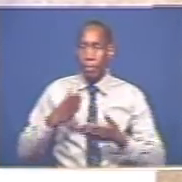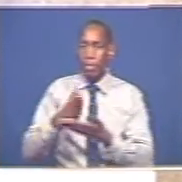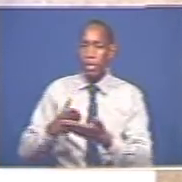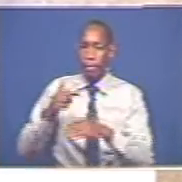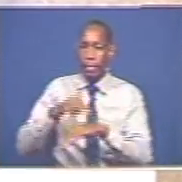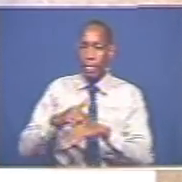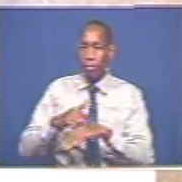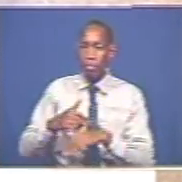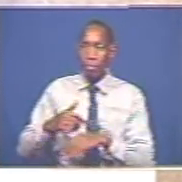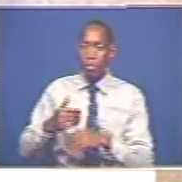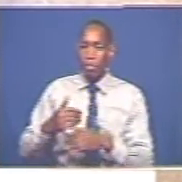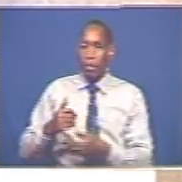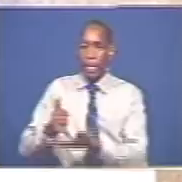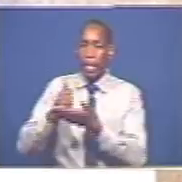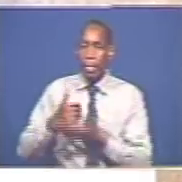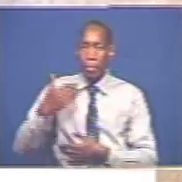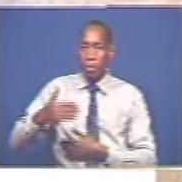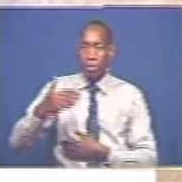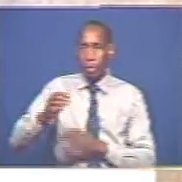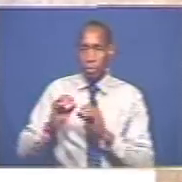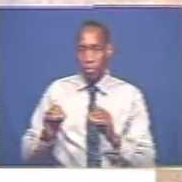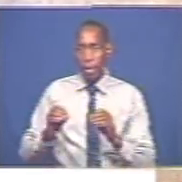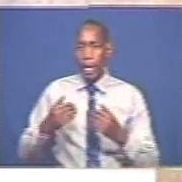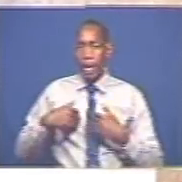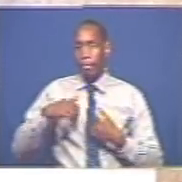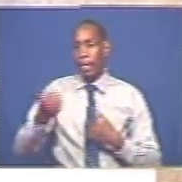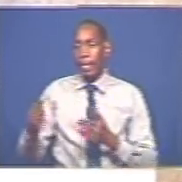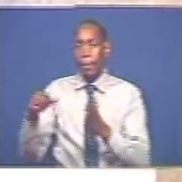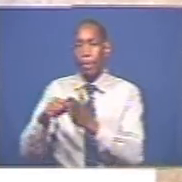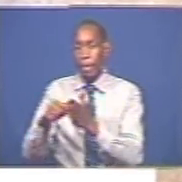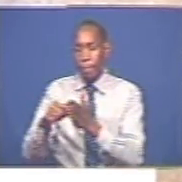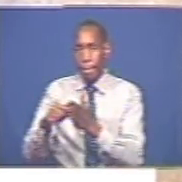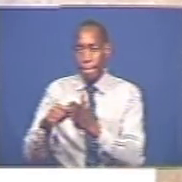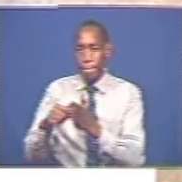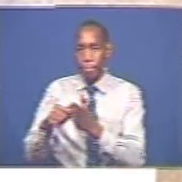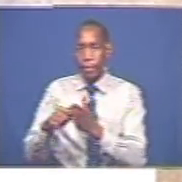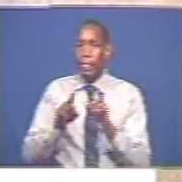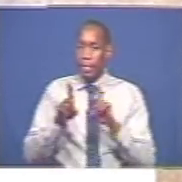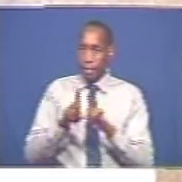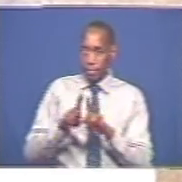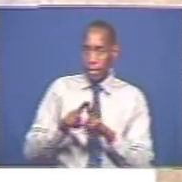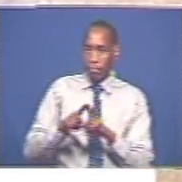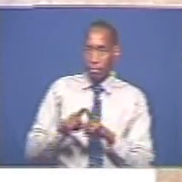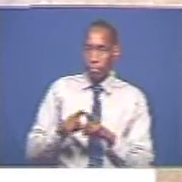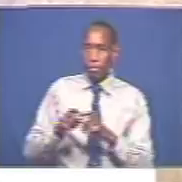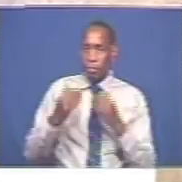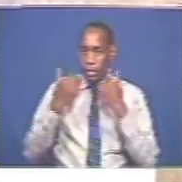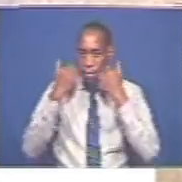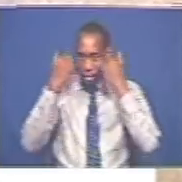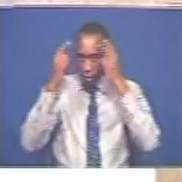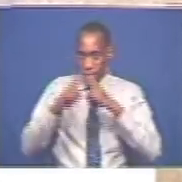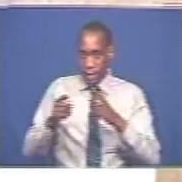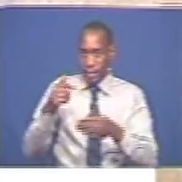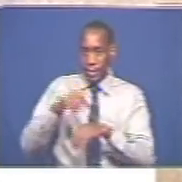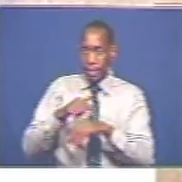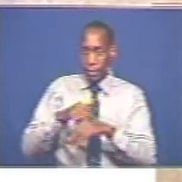not there always to assist, because everybody has their own issues. Mm. And I believe that is where actually depression starts. When you're actually